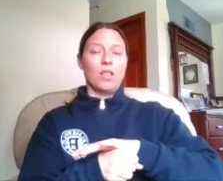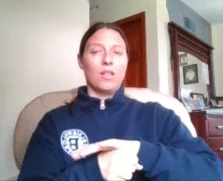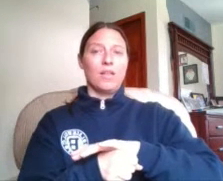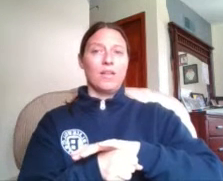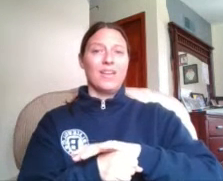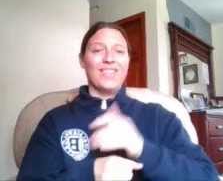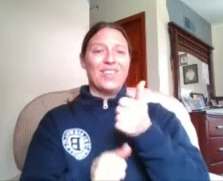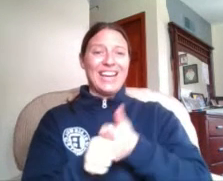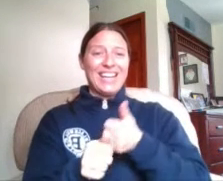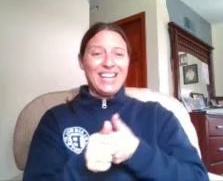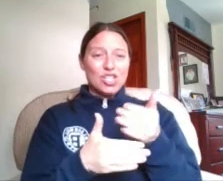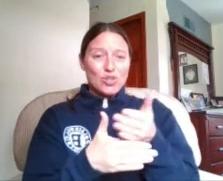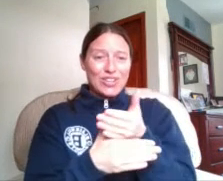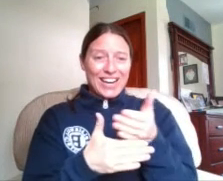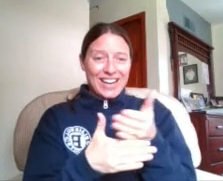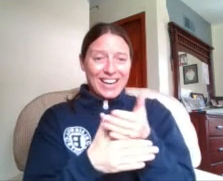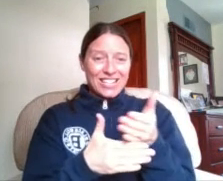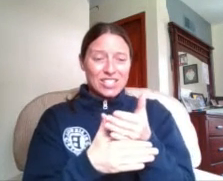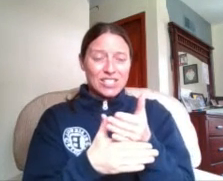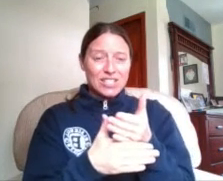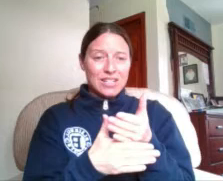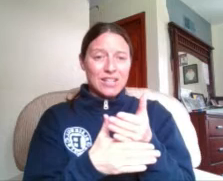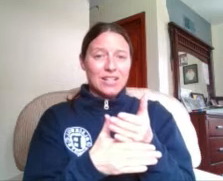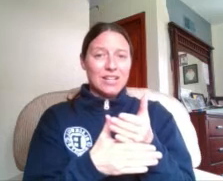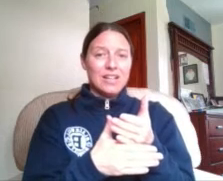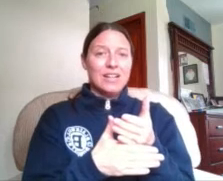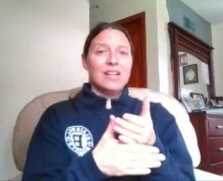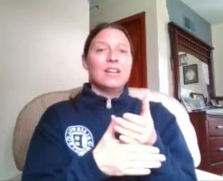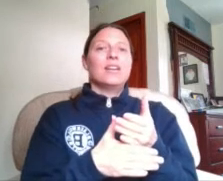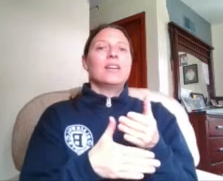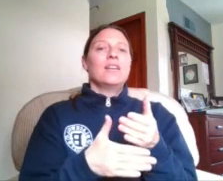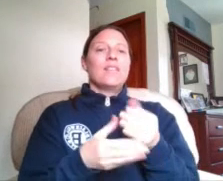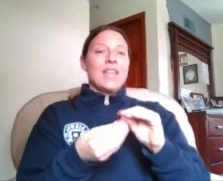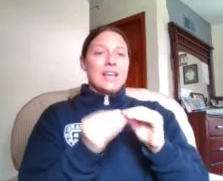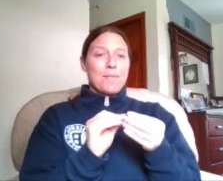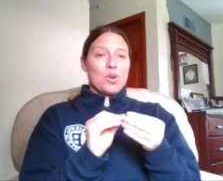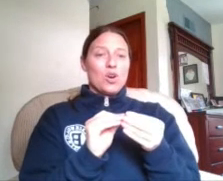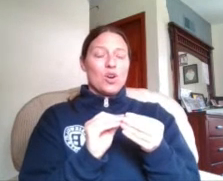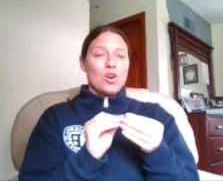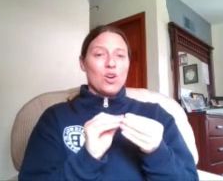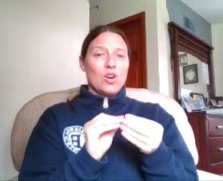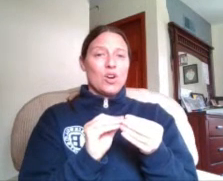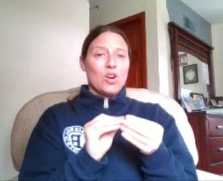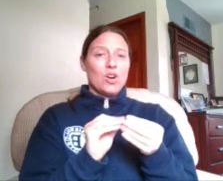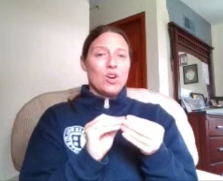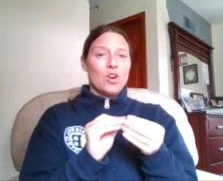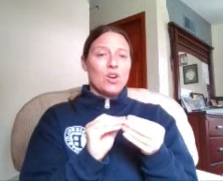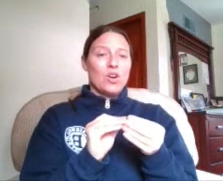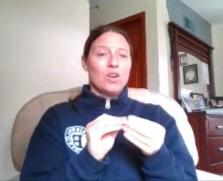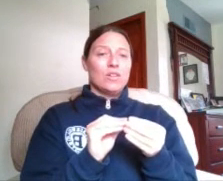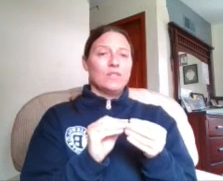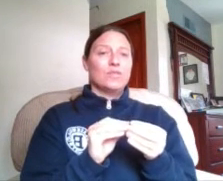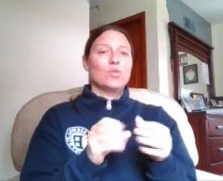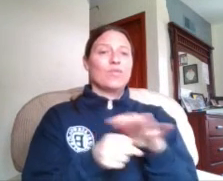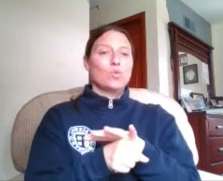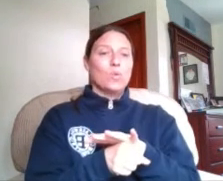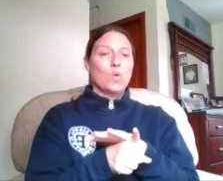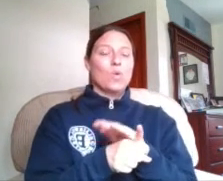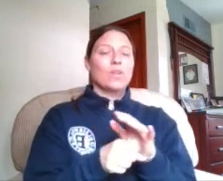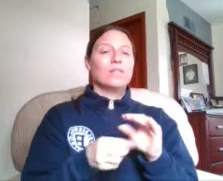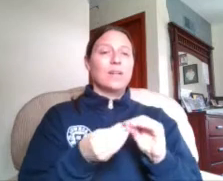for each range you take the frequency number, put that in the numerator, and then you divide the numerator by